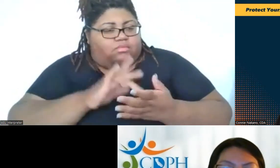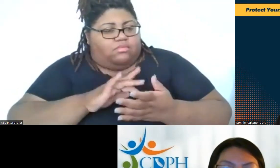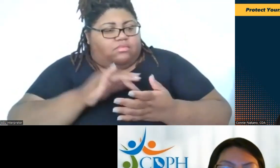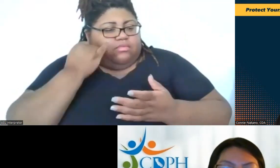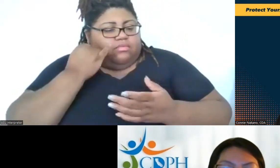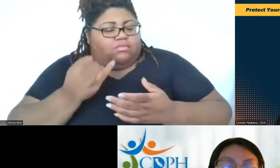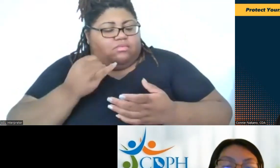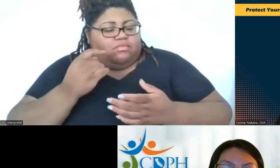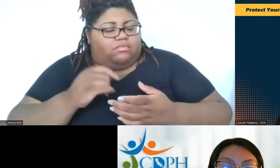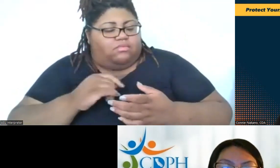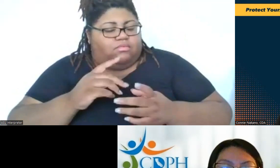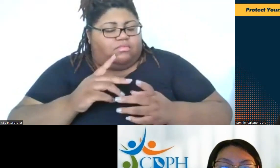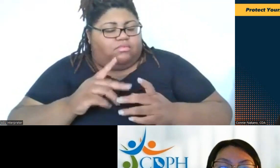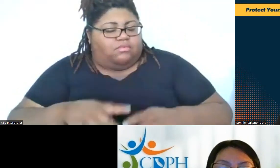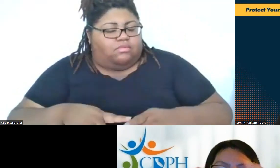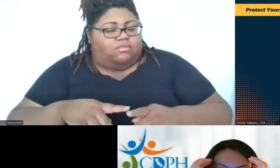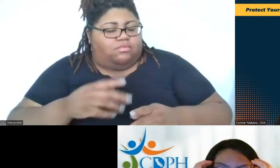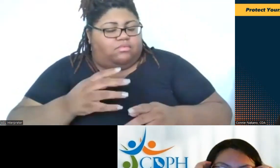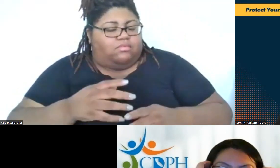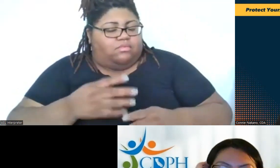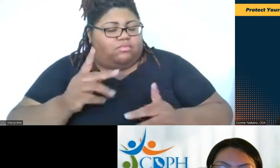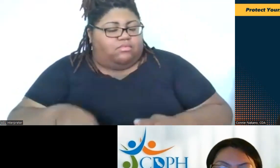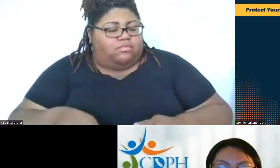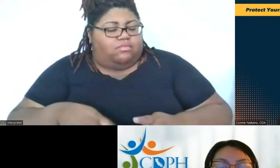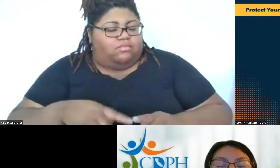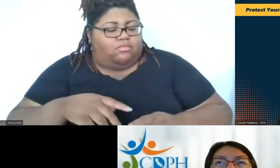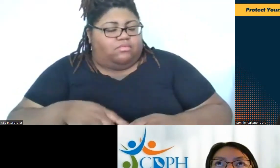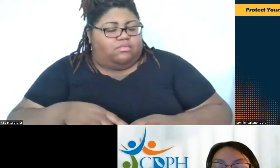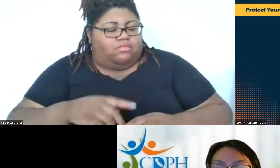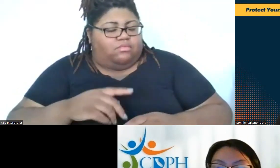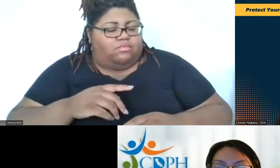home with a home kit, do they go to the pharmacy and then they need to do the test through